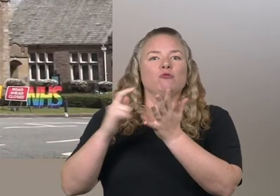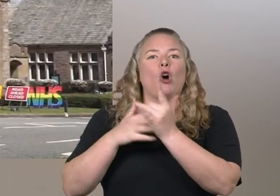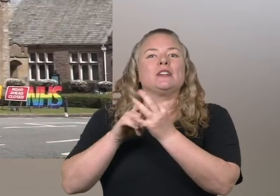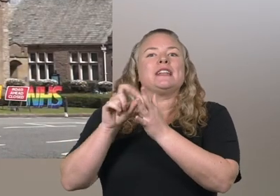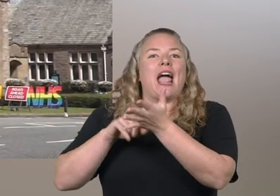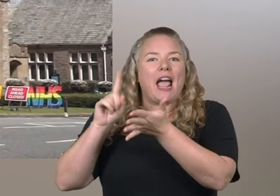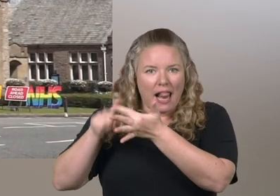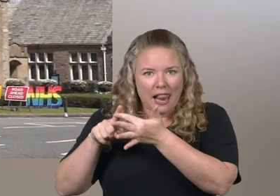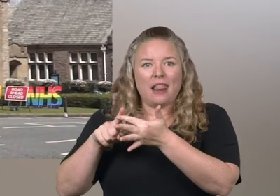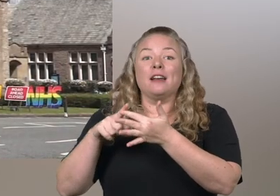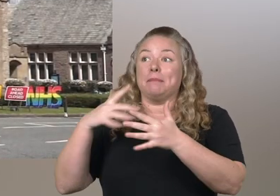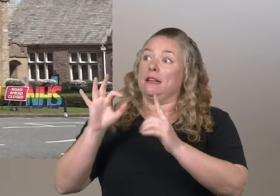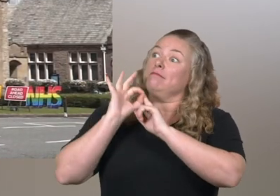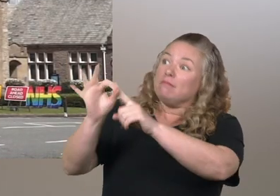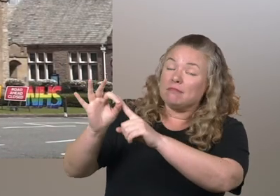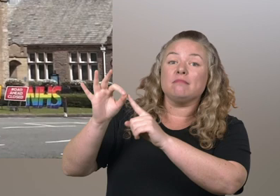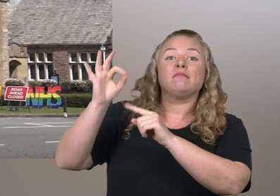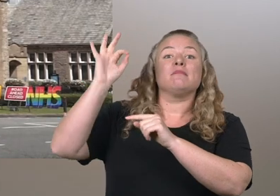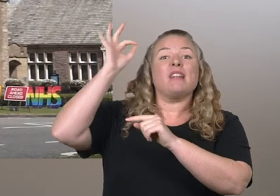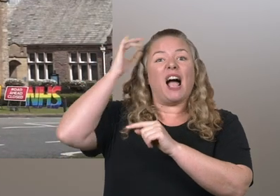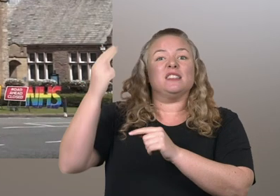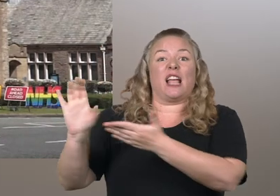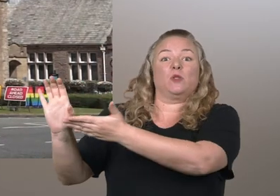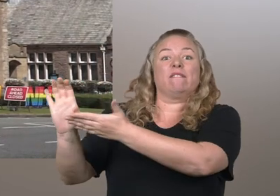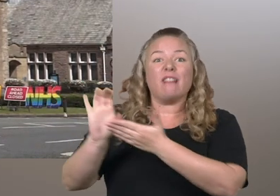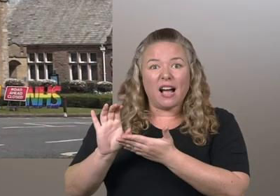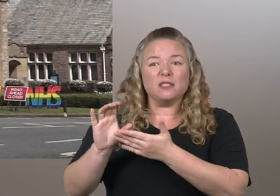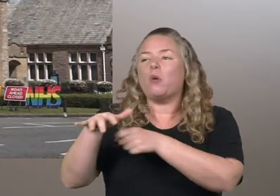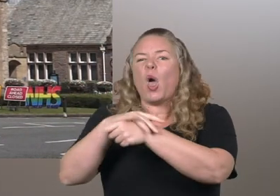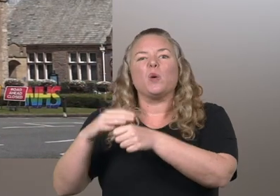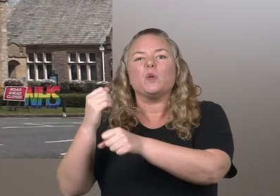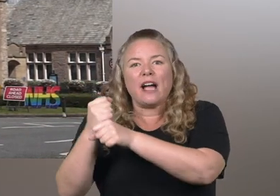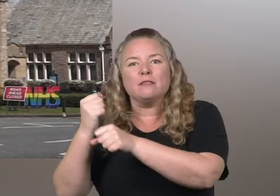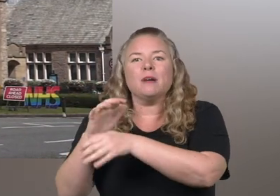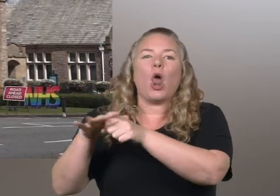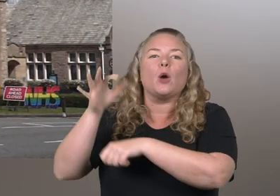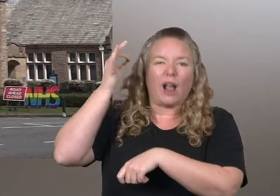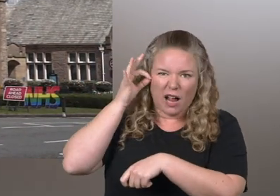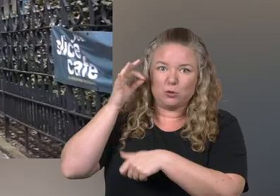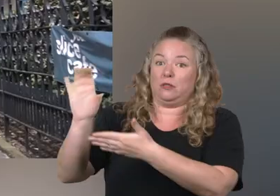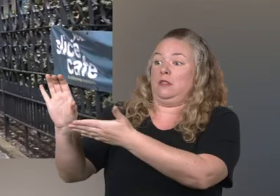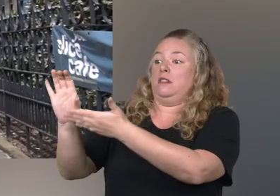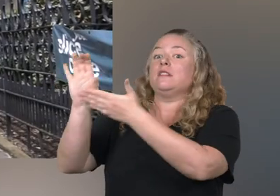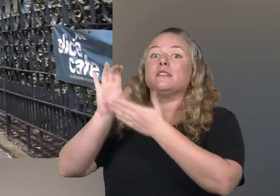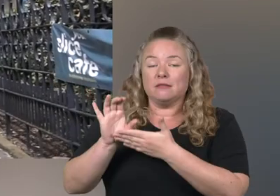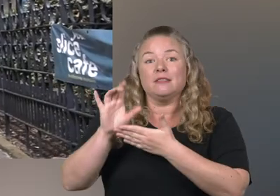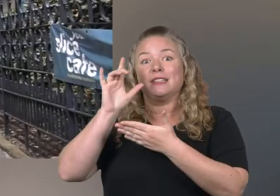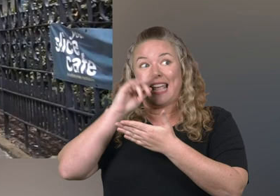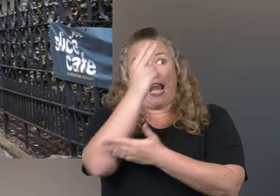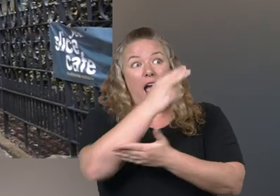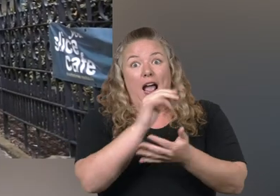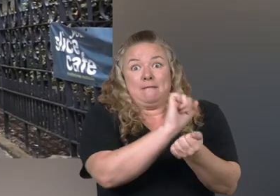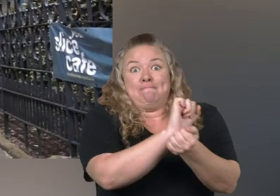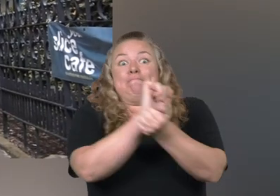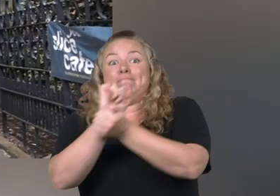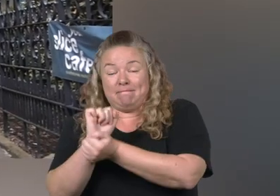have some funds from Arts Council or local council to acquire